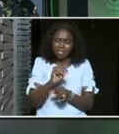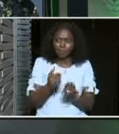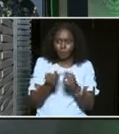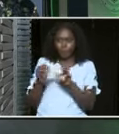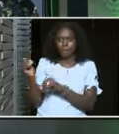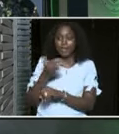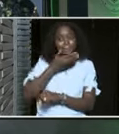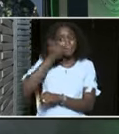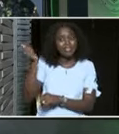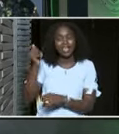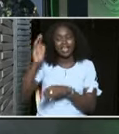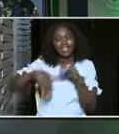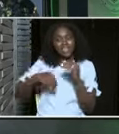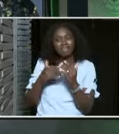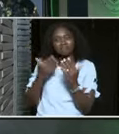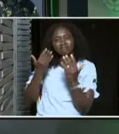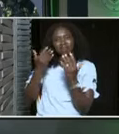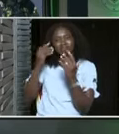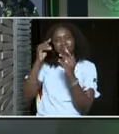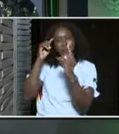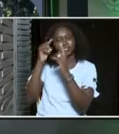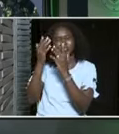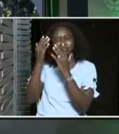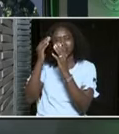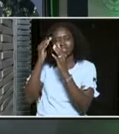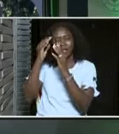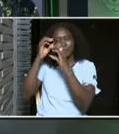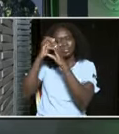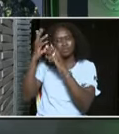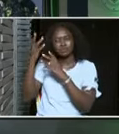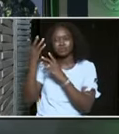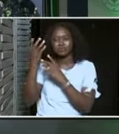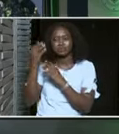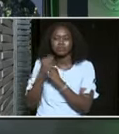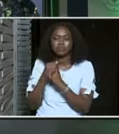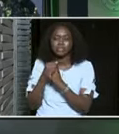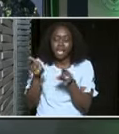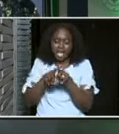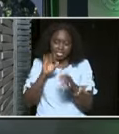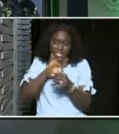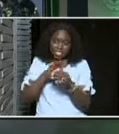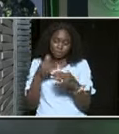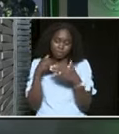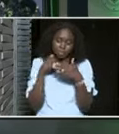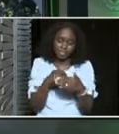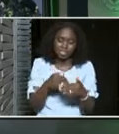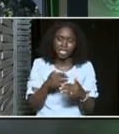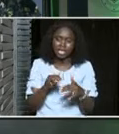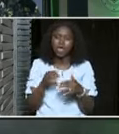than perception? Or what do you think can really break this as the elections come close? Involvement of